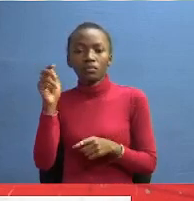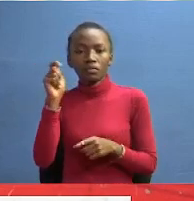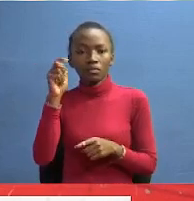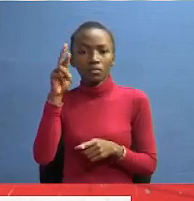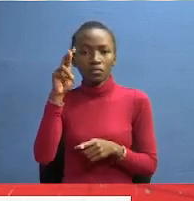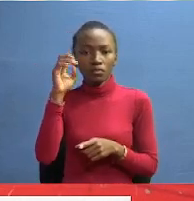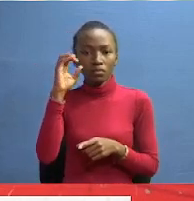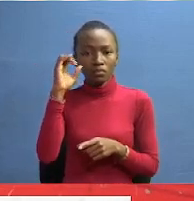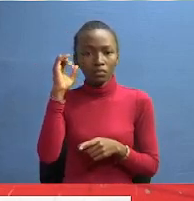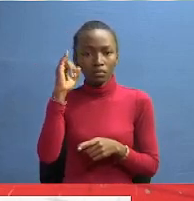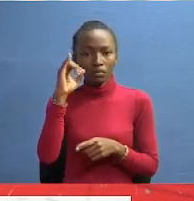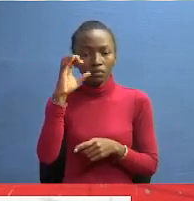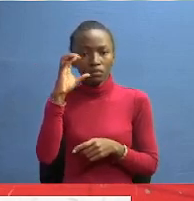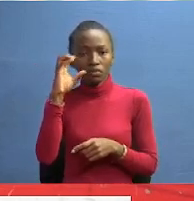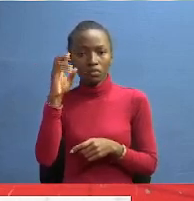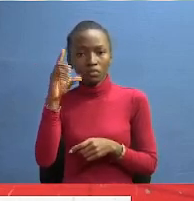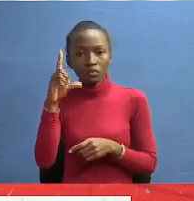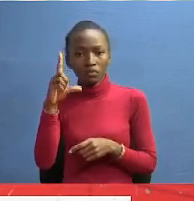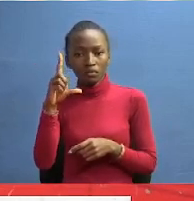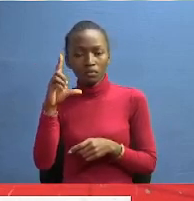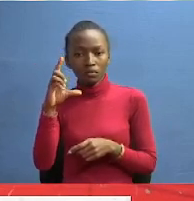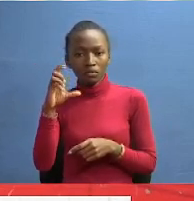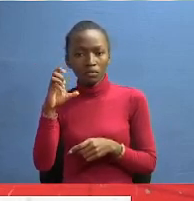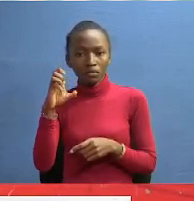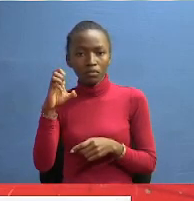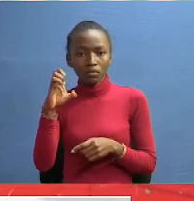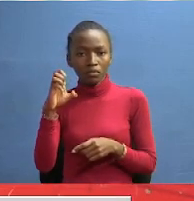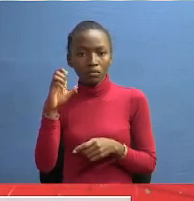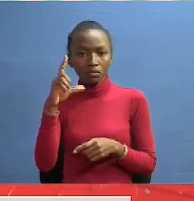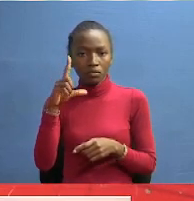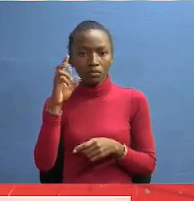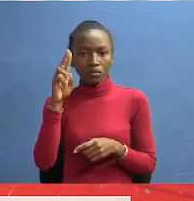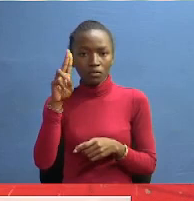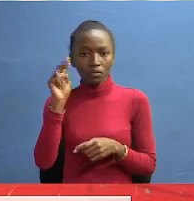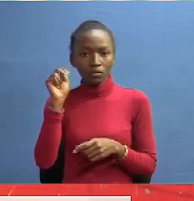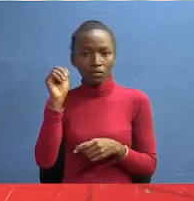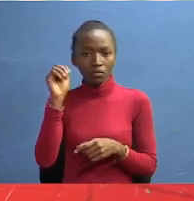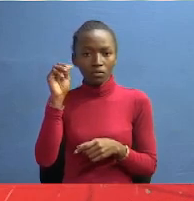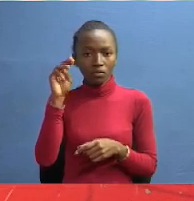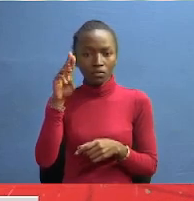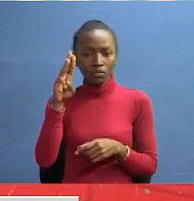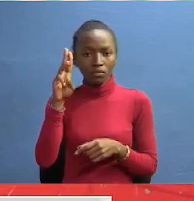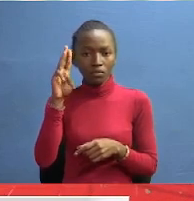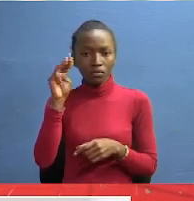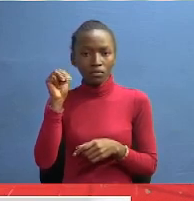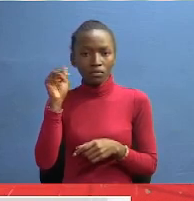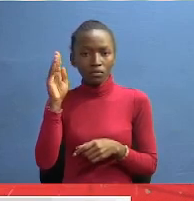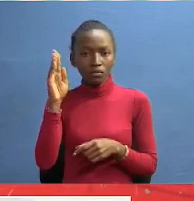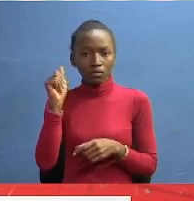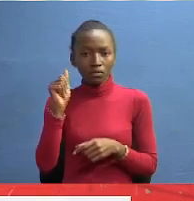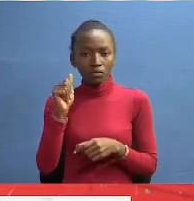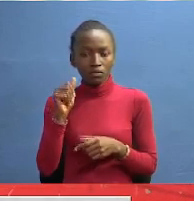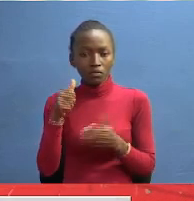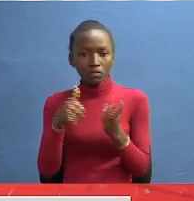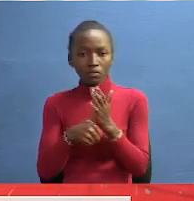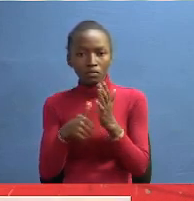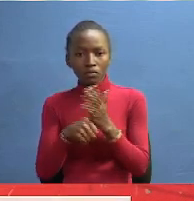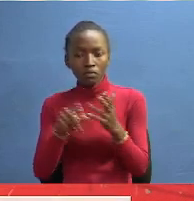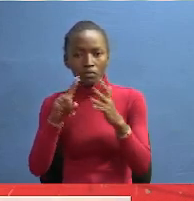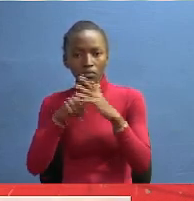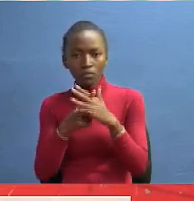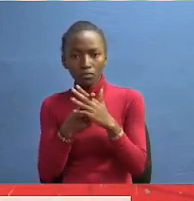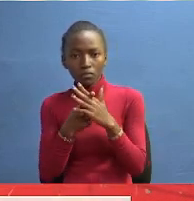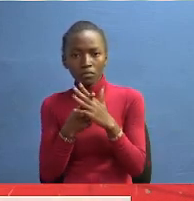minister. And with the assassination of Patrice Lumumba, there was a problem of the coup and counter-coup, and